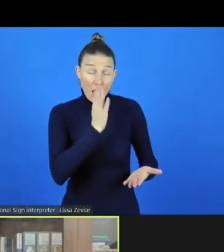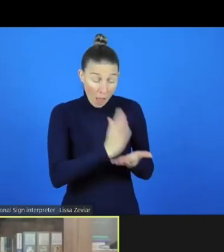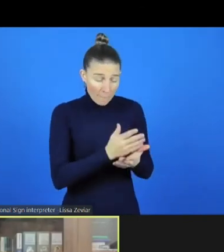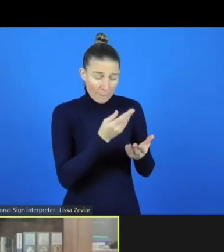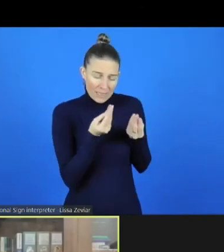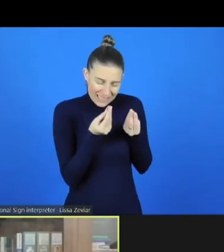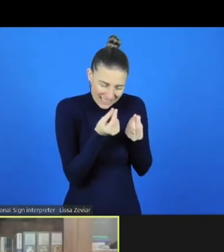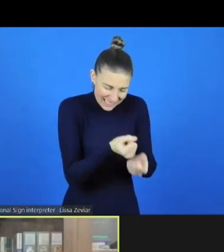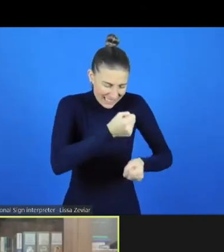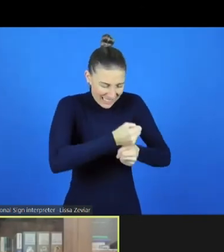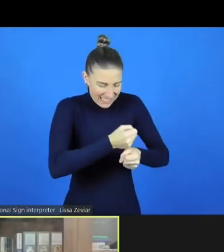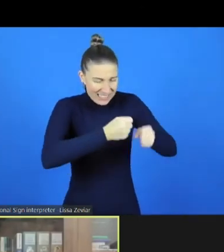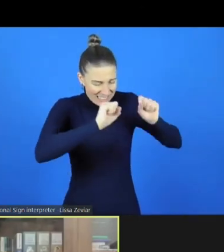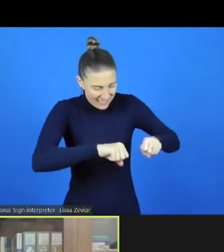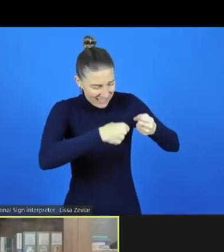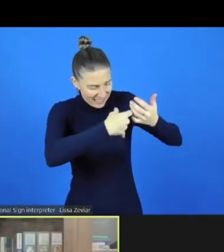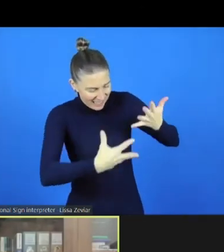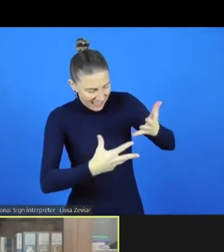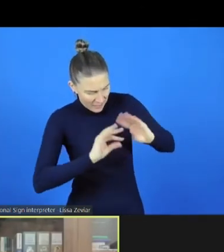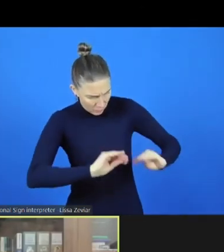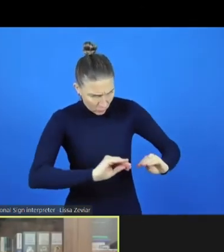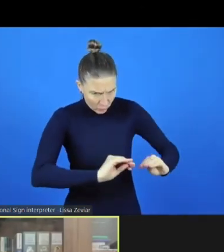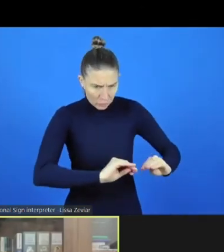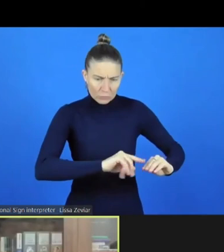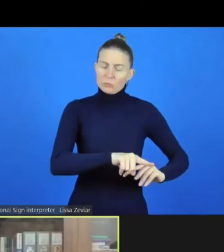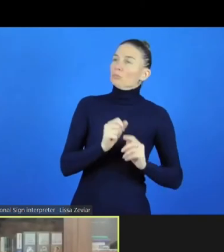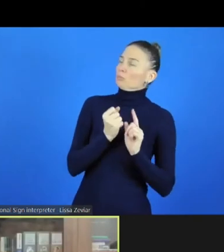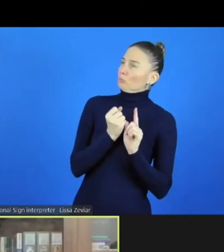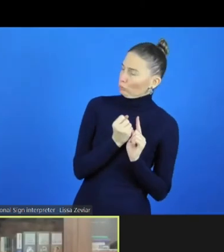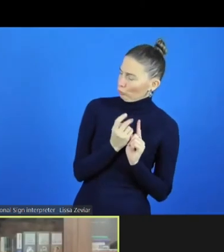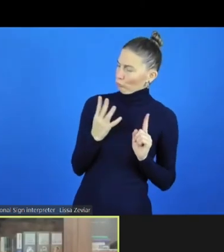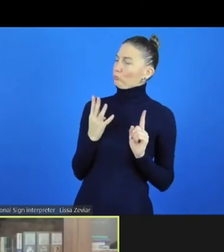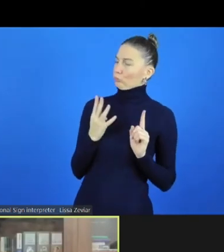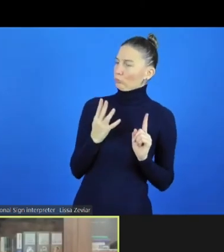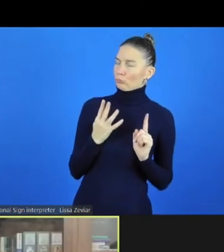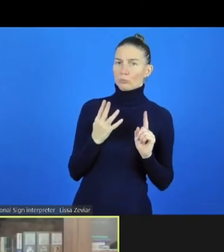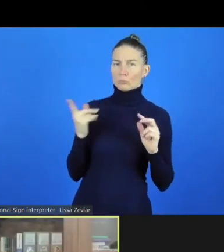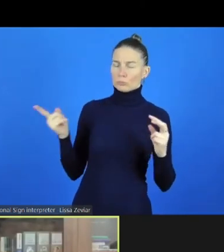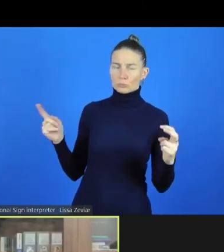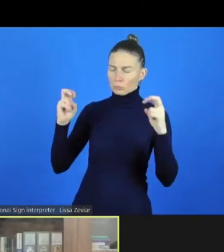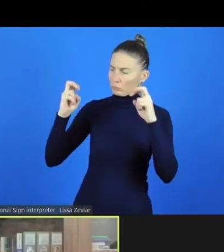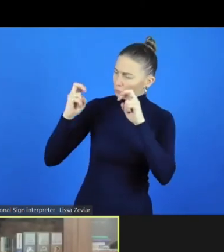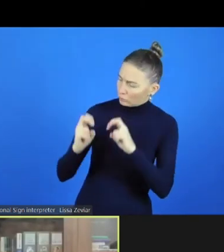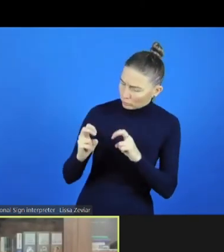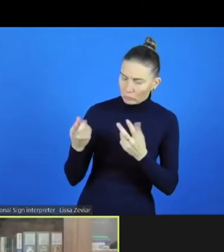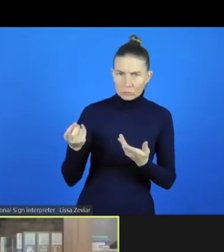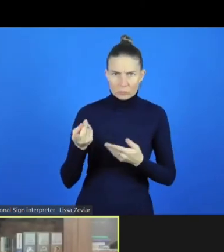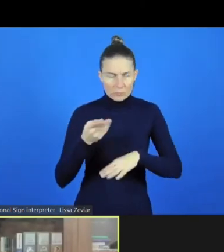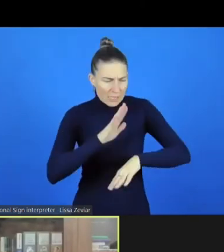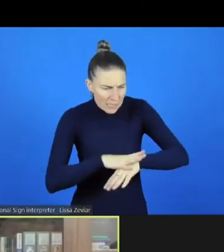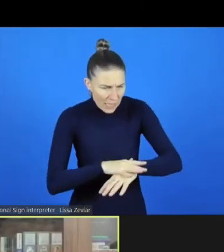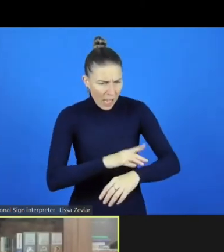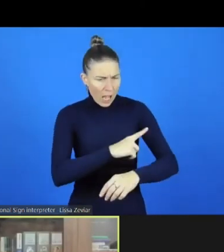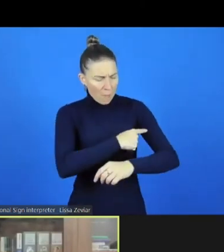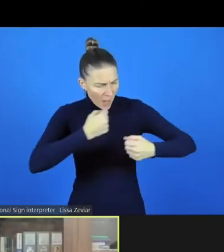where our employees actually sit down with people and help them with their time and energy to be able to give them a skill which will allow them to